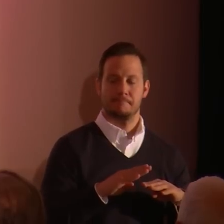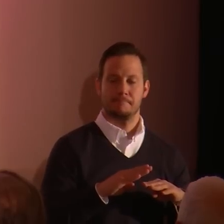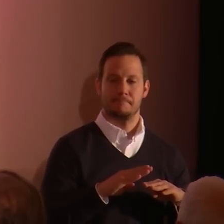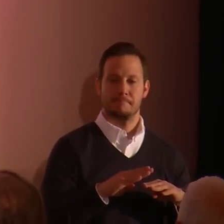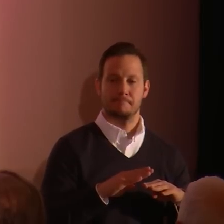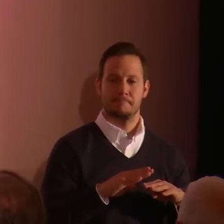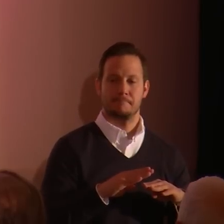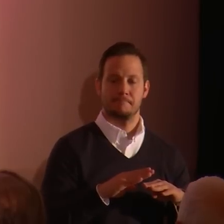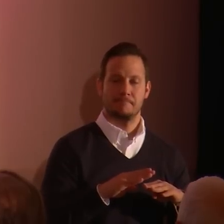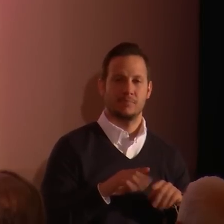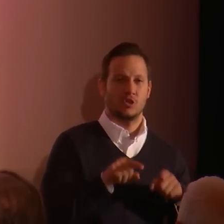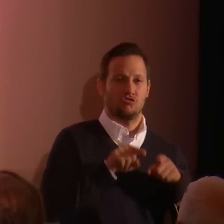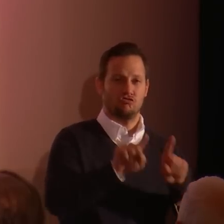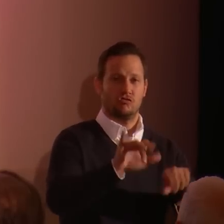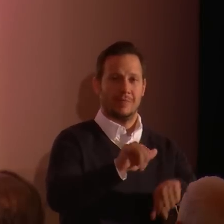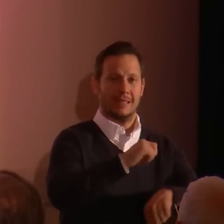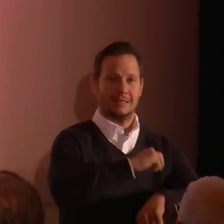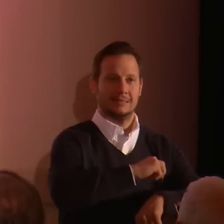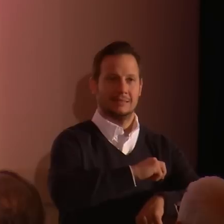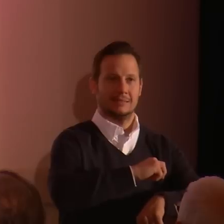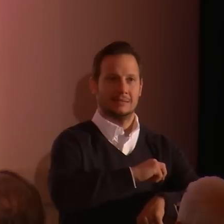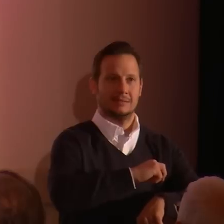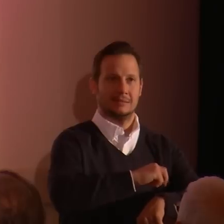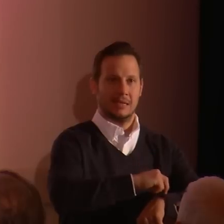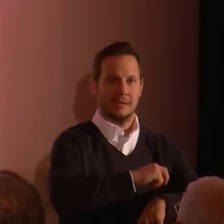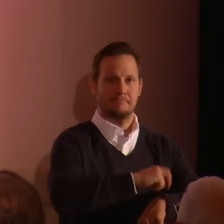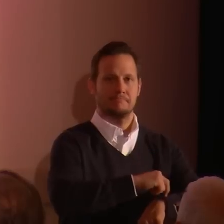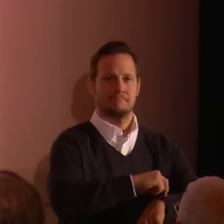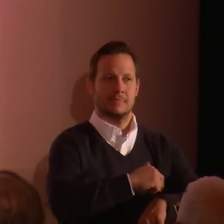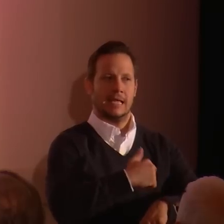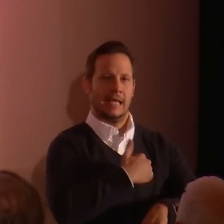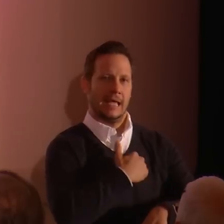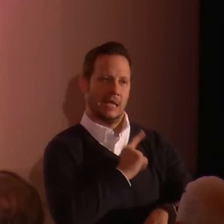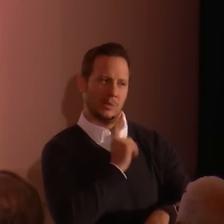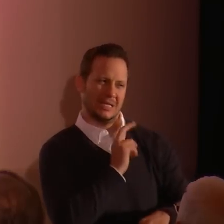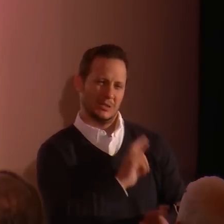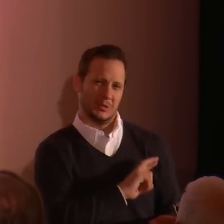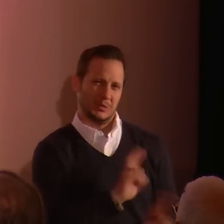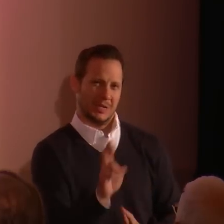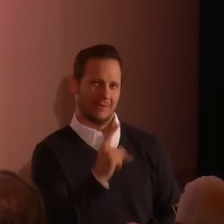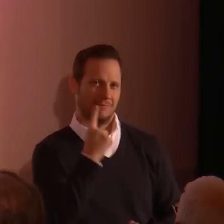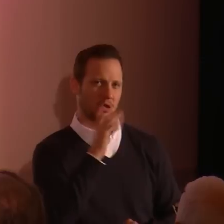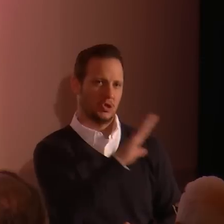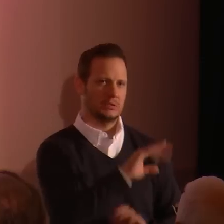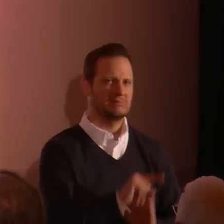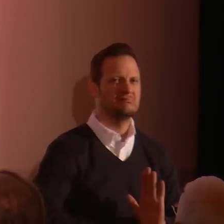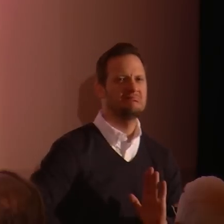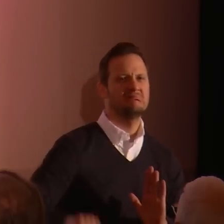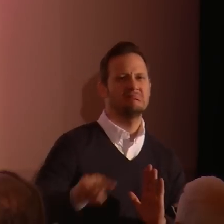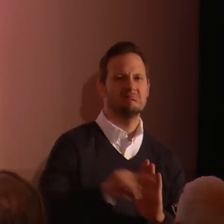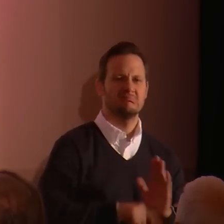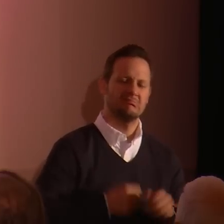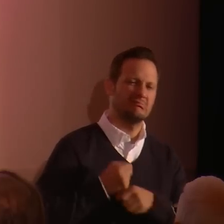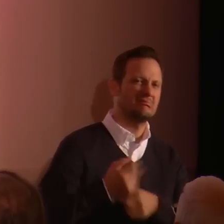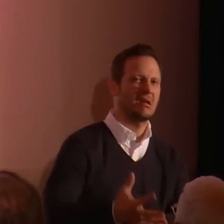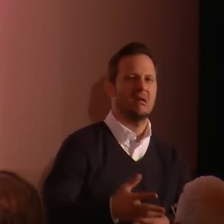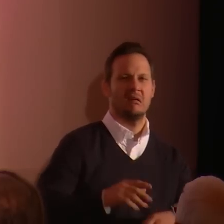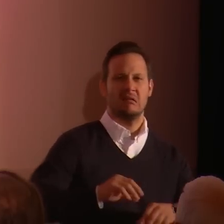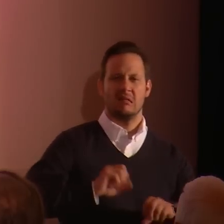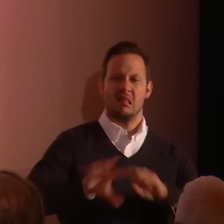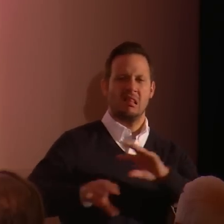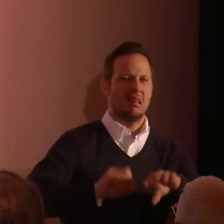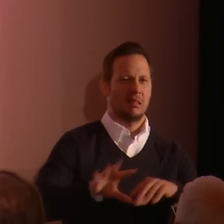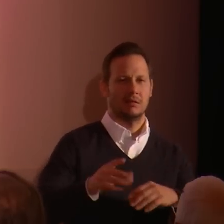that time, I know that I was bracing. I was bracing for the negativity and fallout that I'd experienced in any